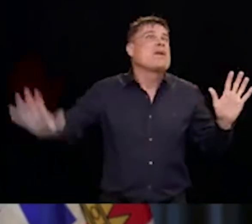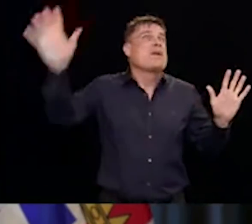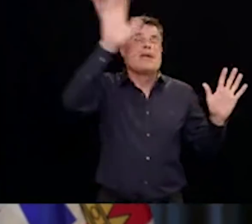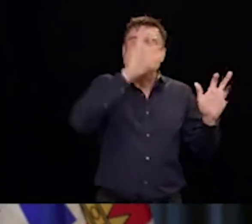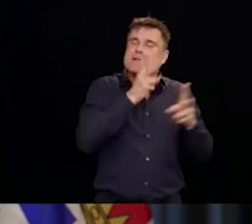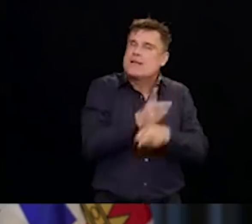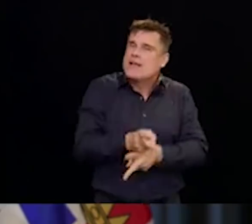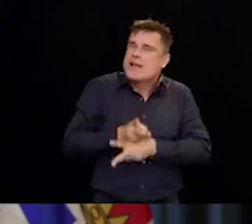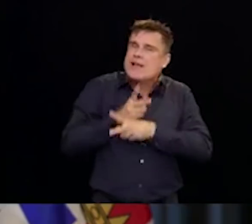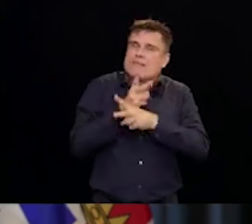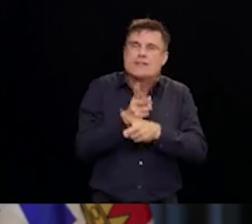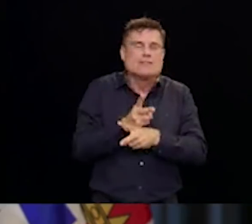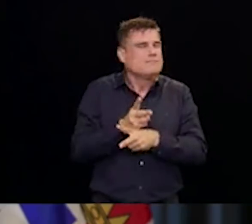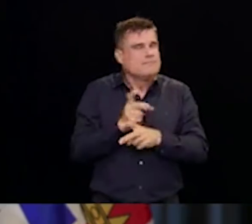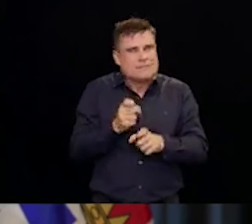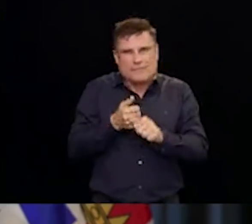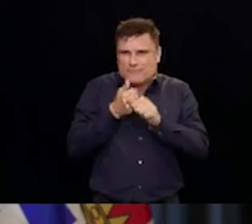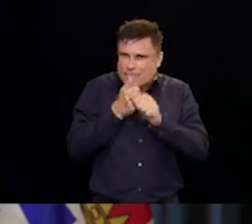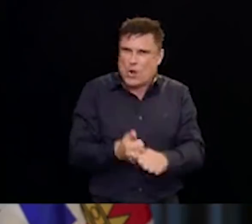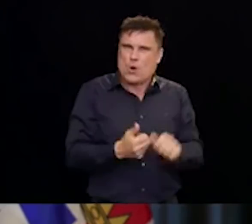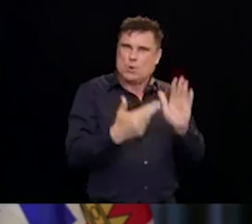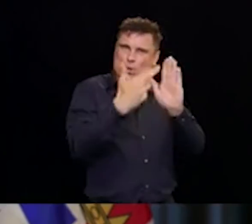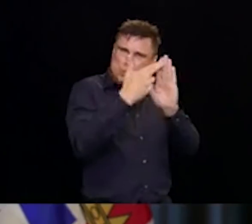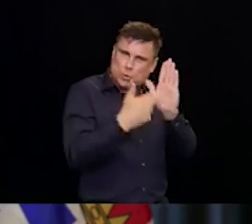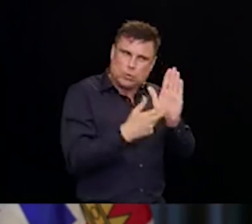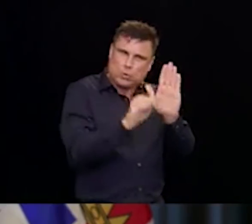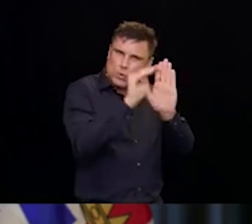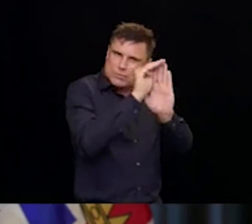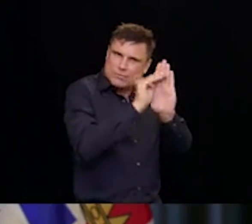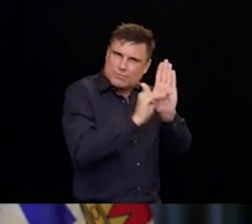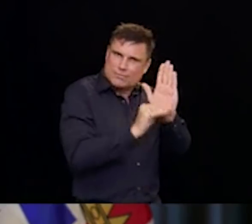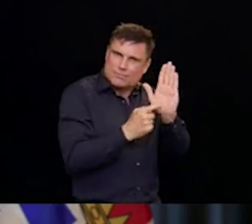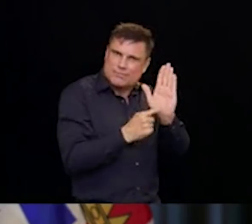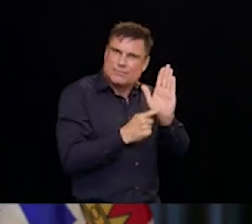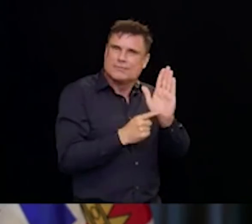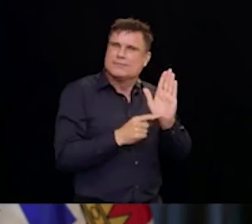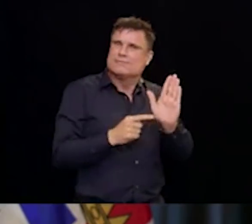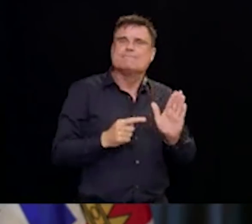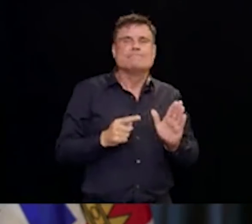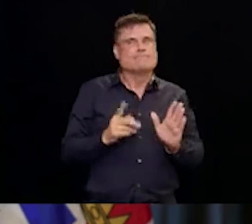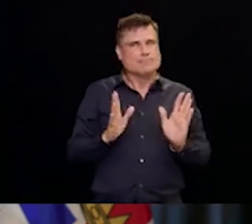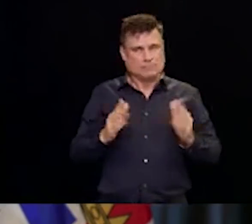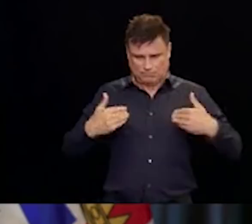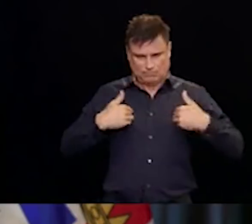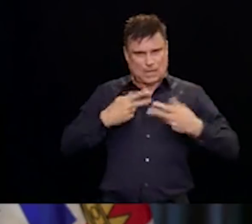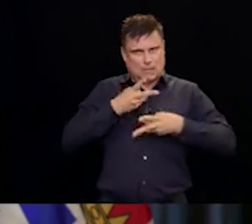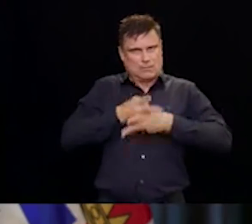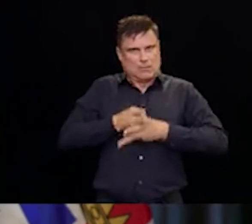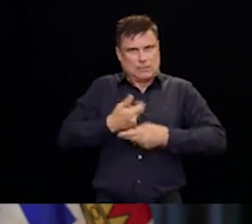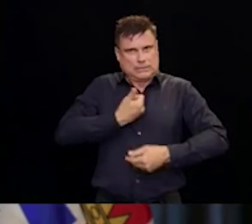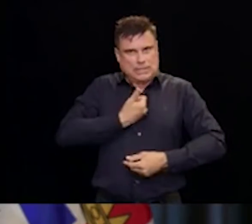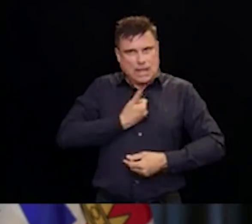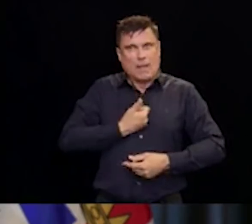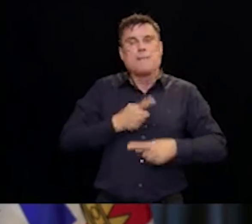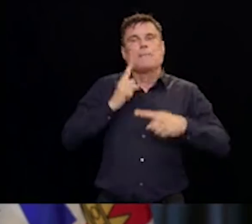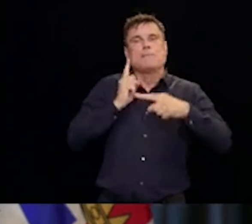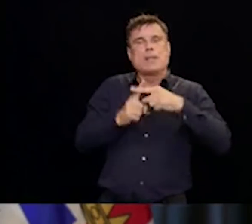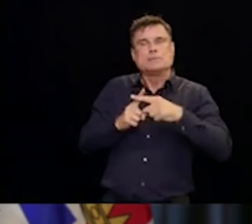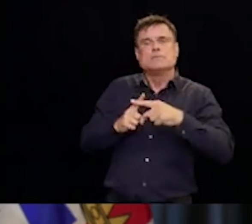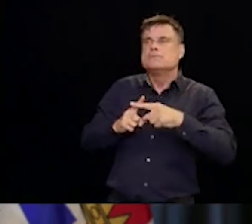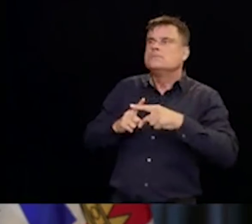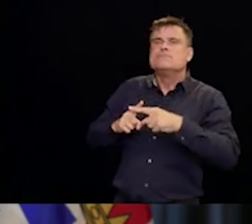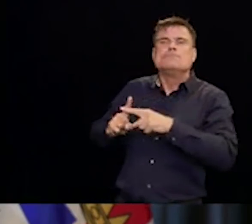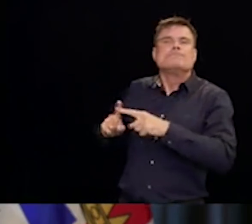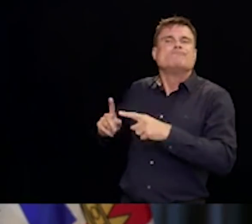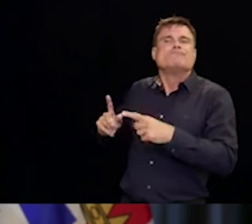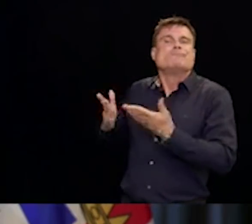individuals, but our economy to manage that. And that includes K-12, it includes post-secondary education, it includes a whole